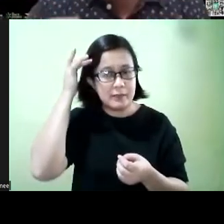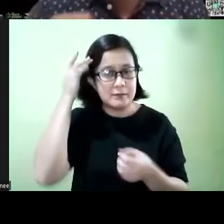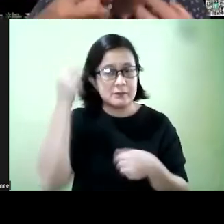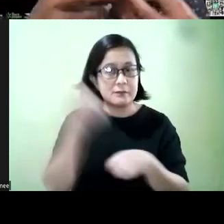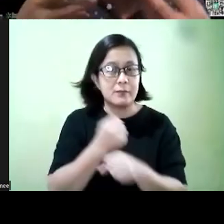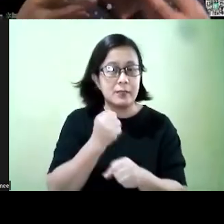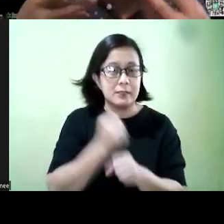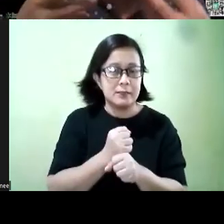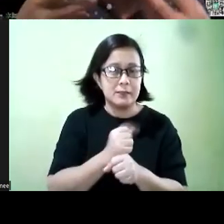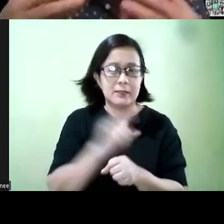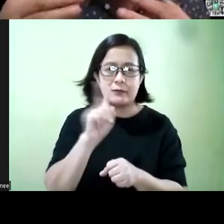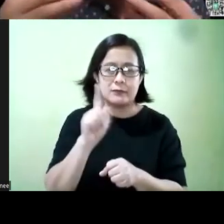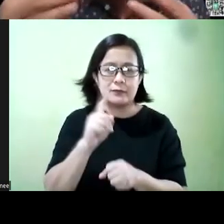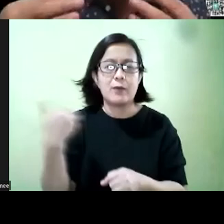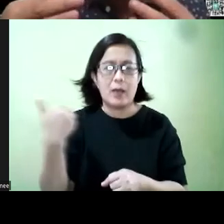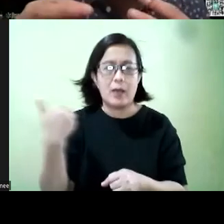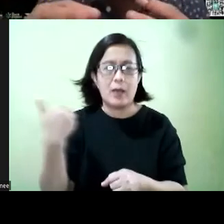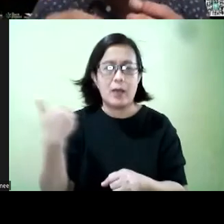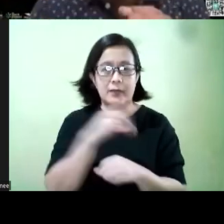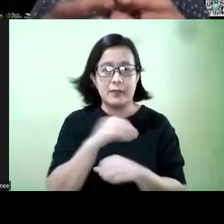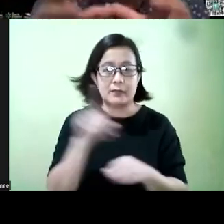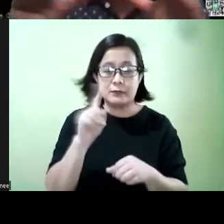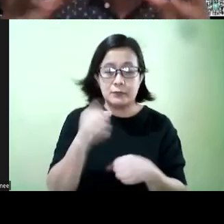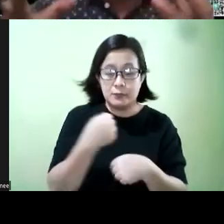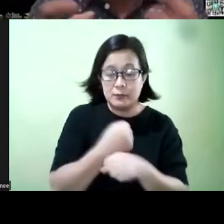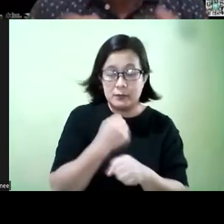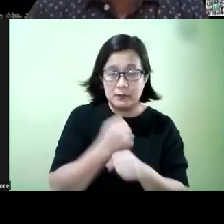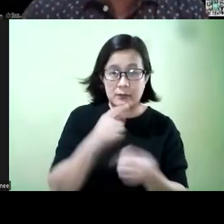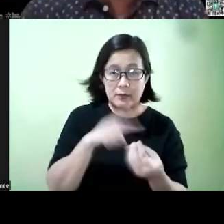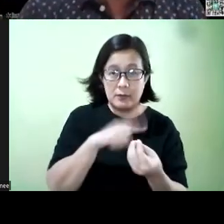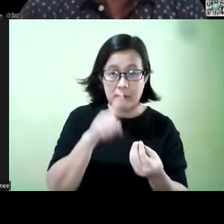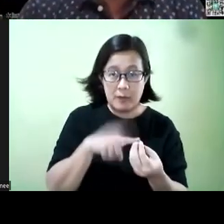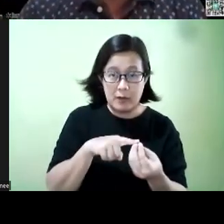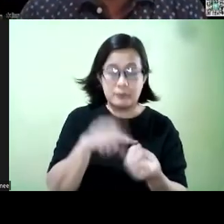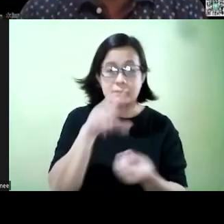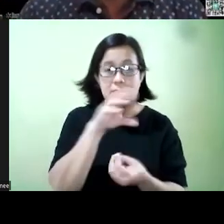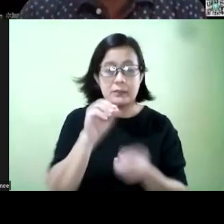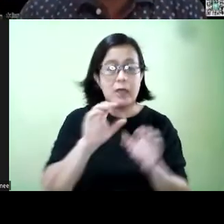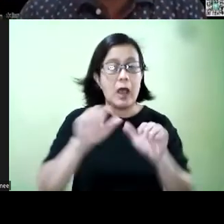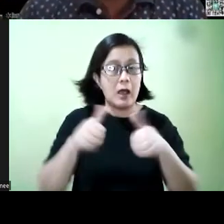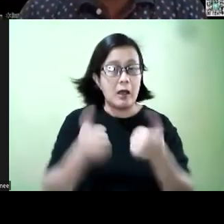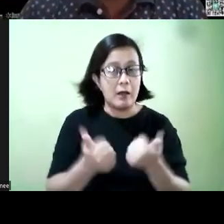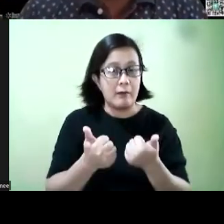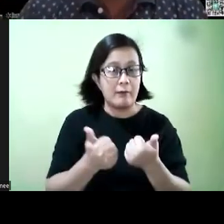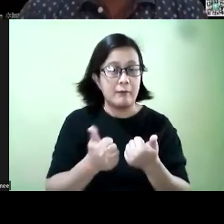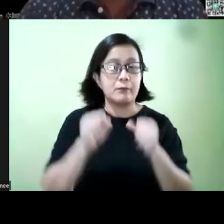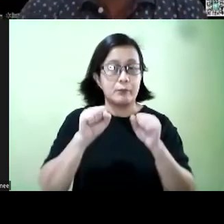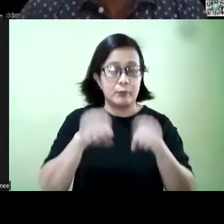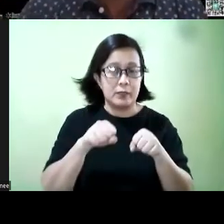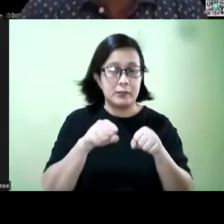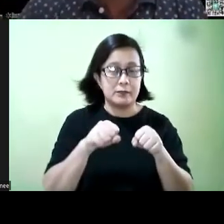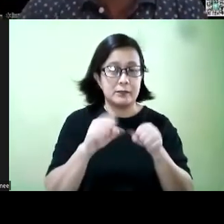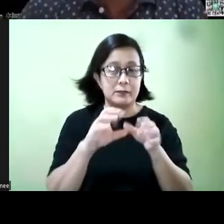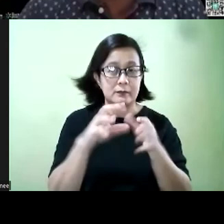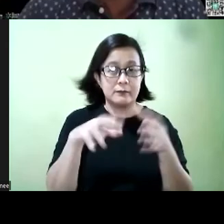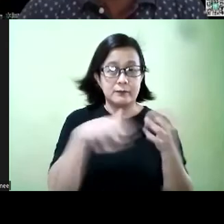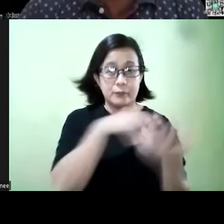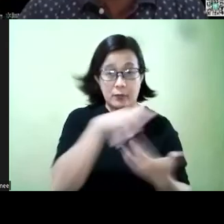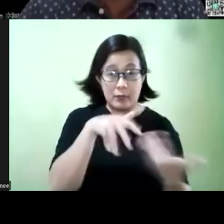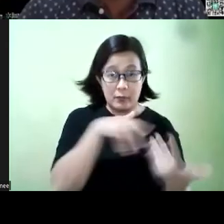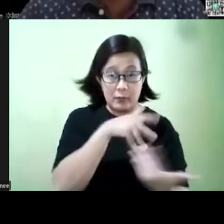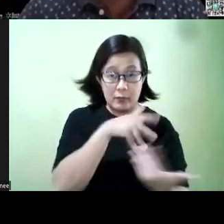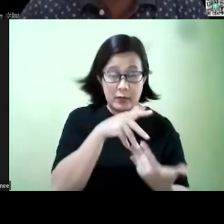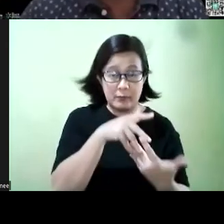sense of what you have and what you're working on. And what can you you can work on based on what you